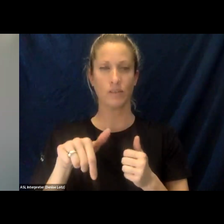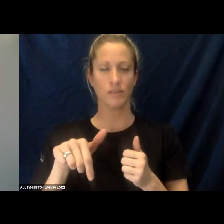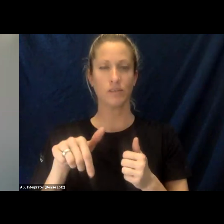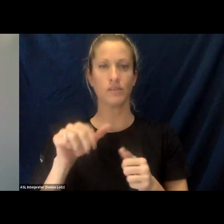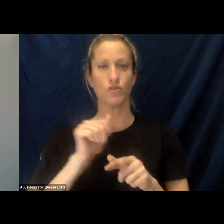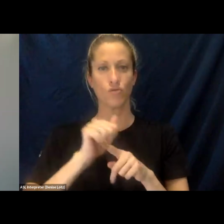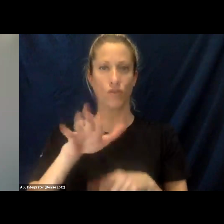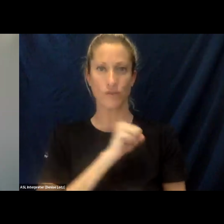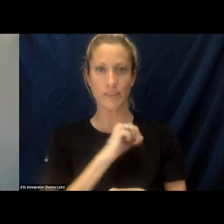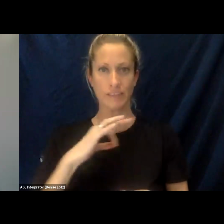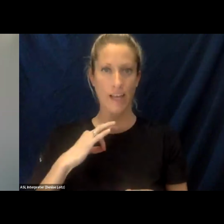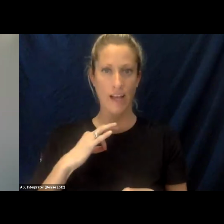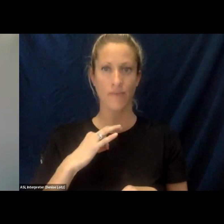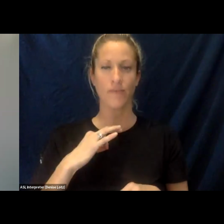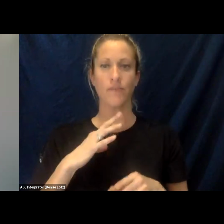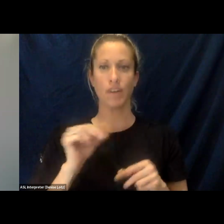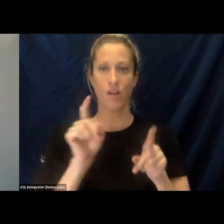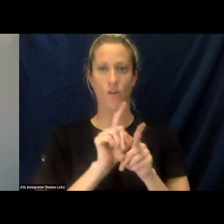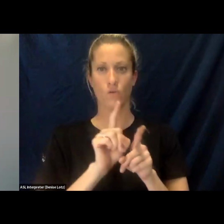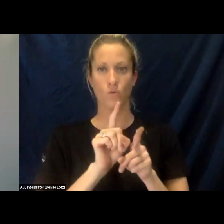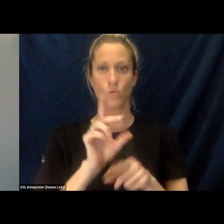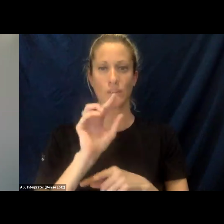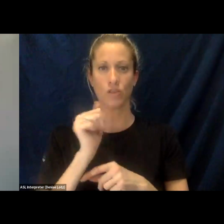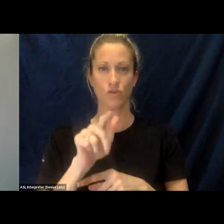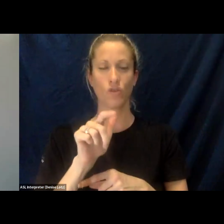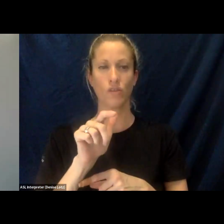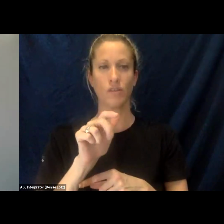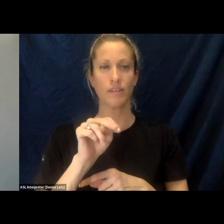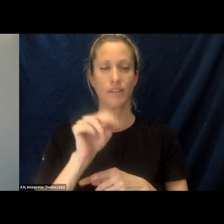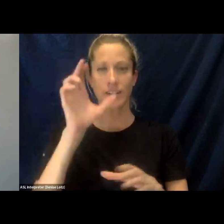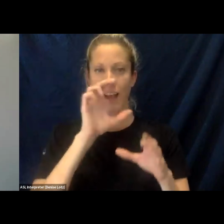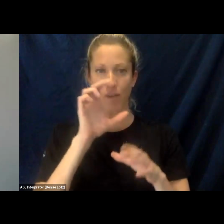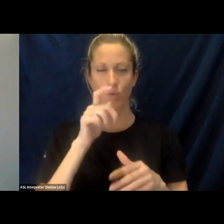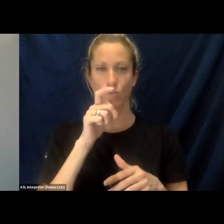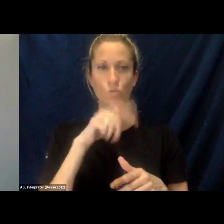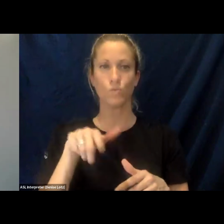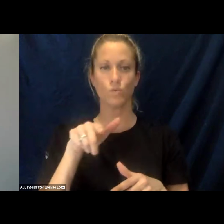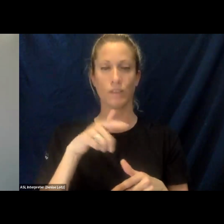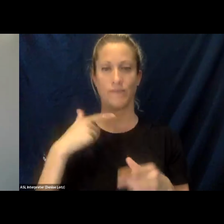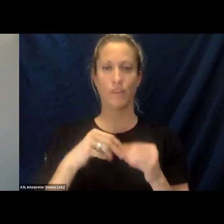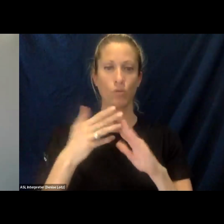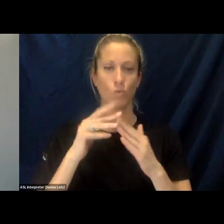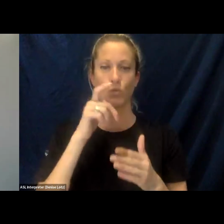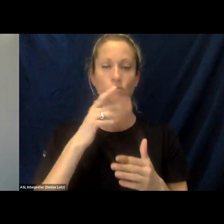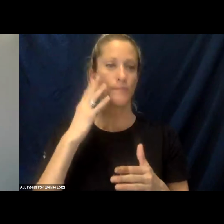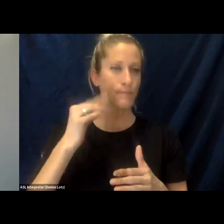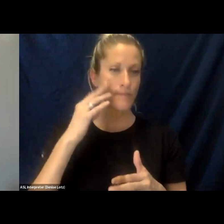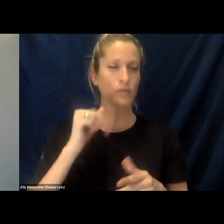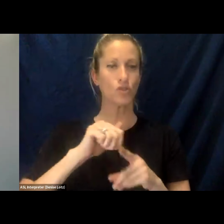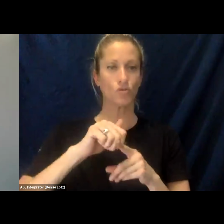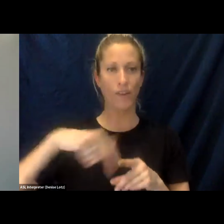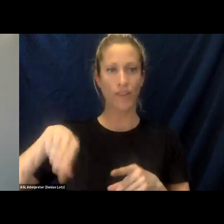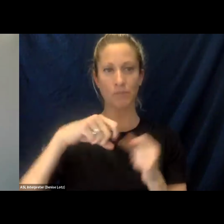staff and volunteers, and then the digital navigators who are in the community with lived experience, training them and supporting